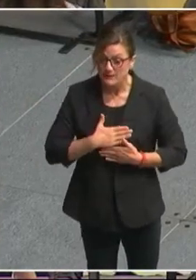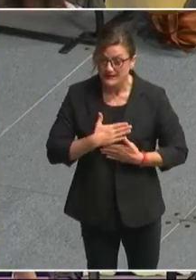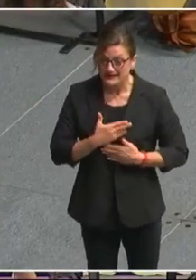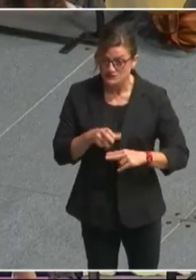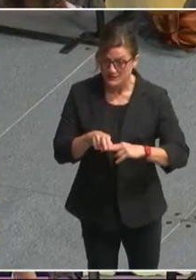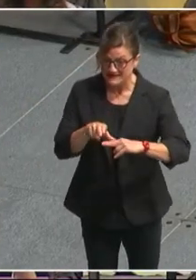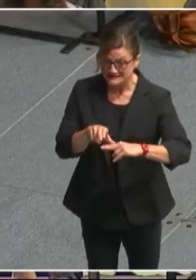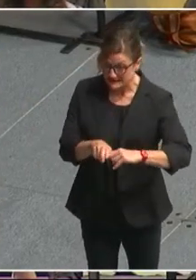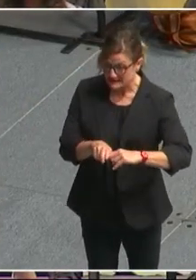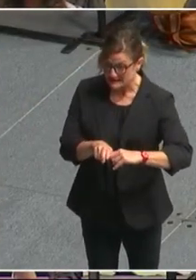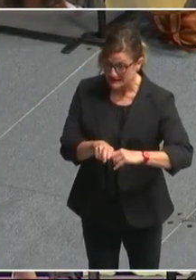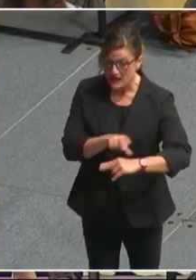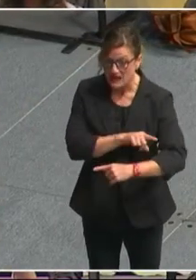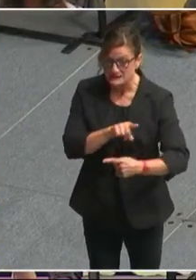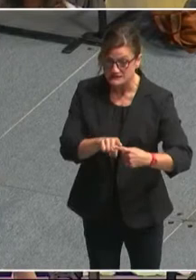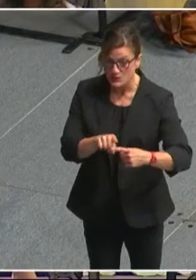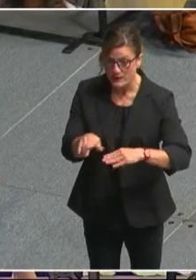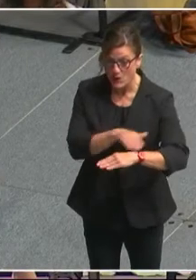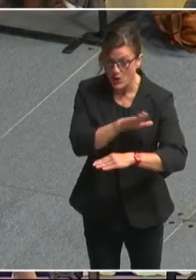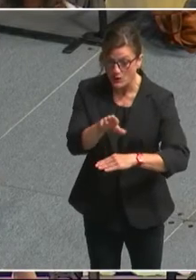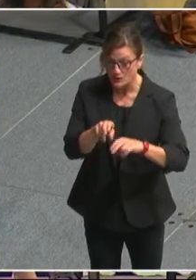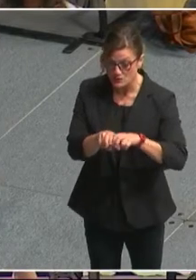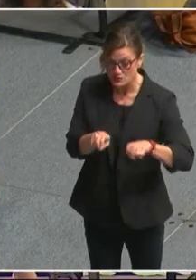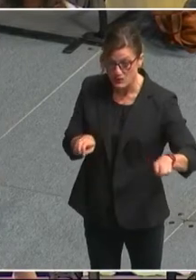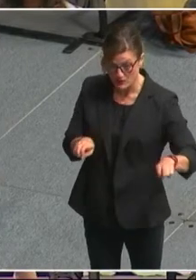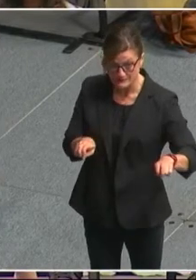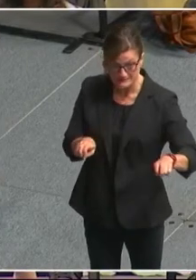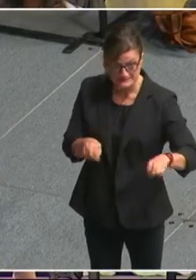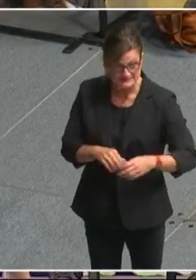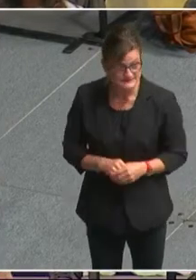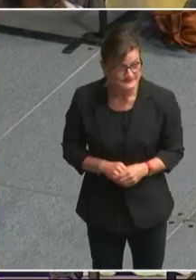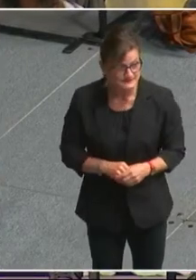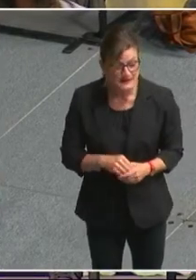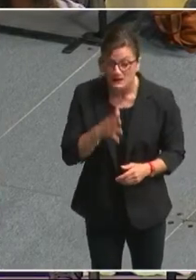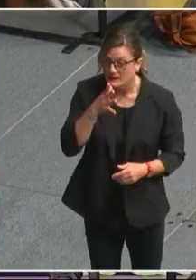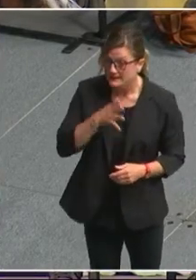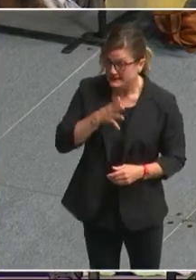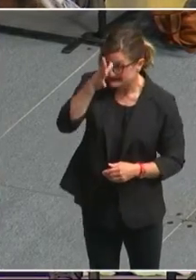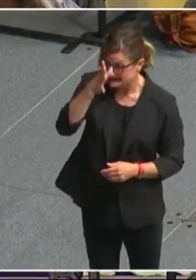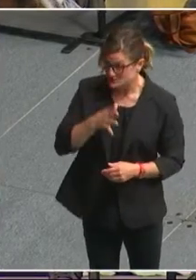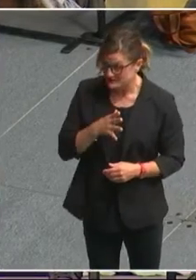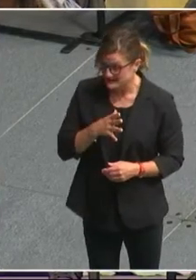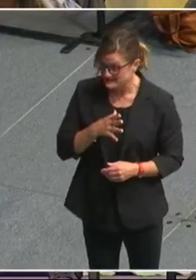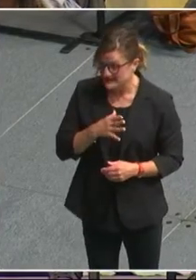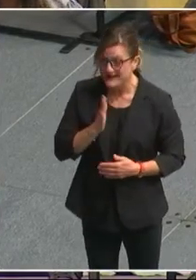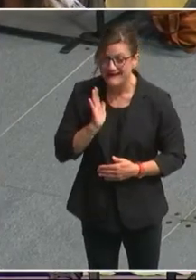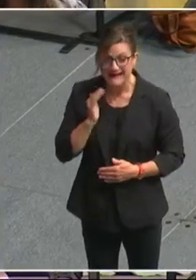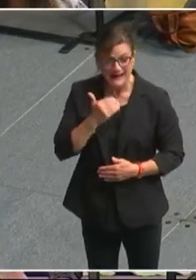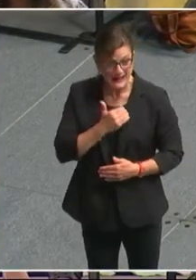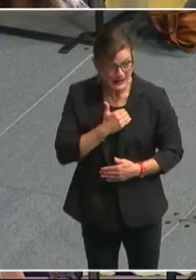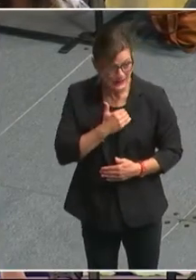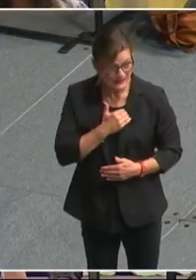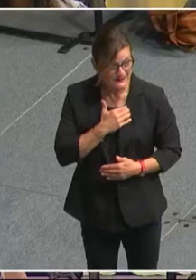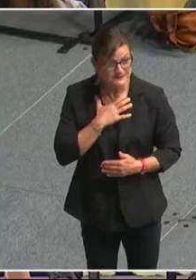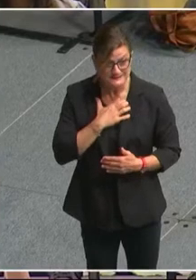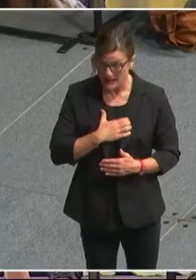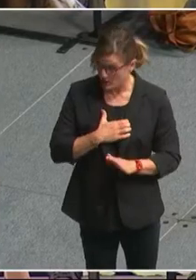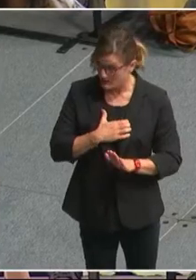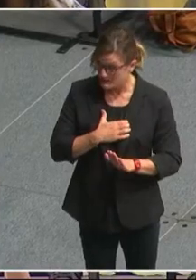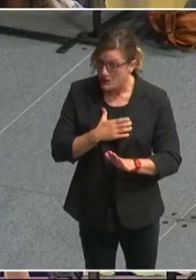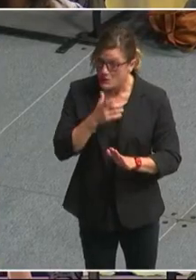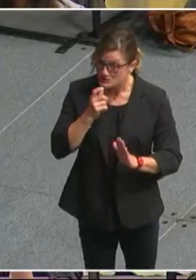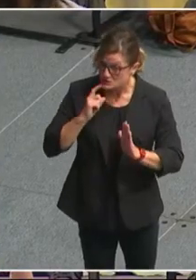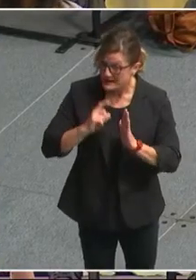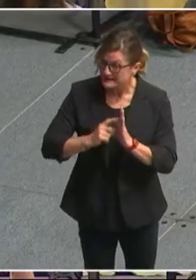seated until your row is called to come forward. Ladies and gentlemen, it is our desire that we recognize